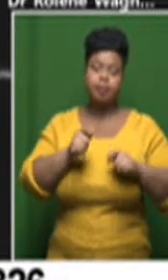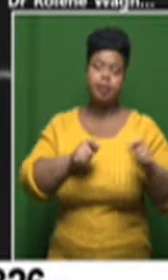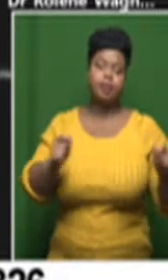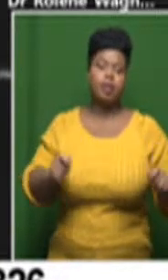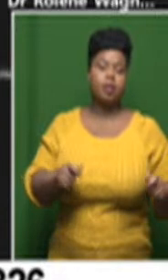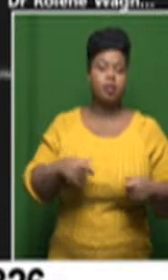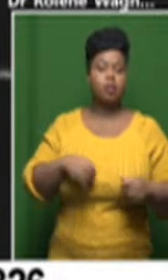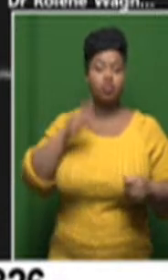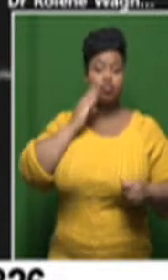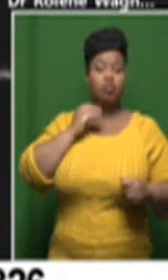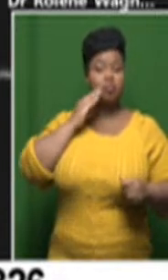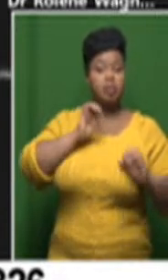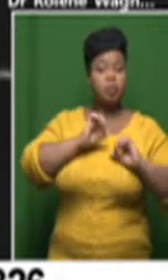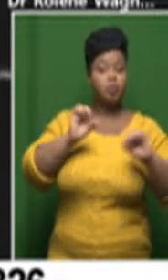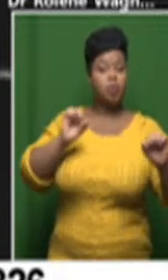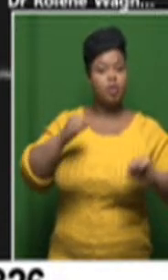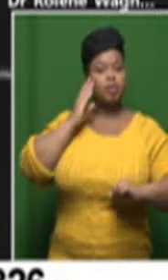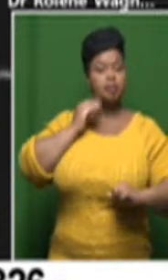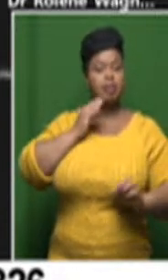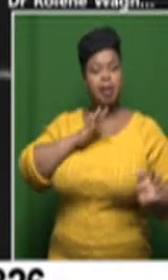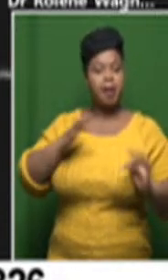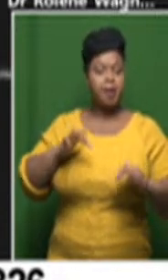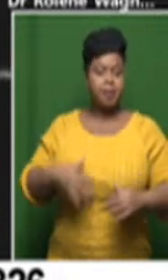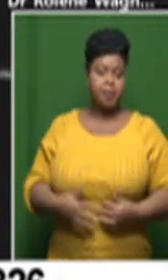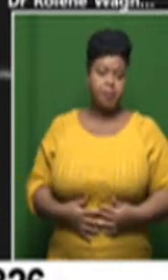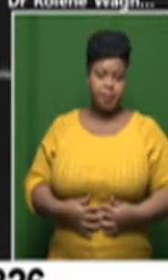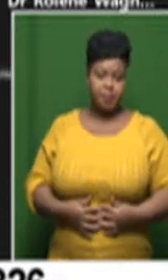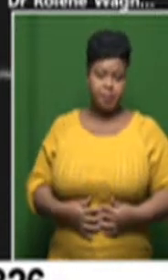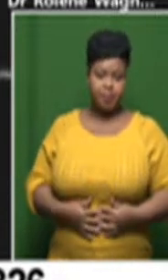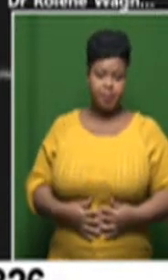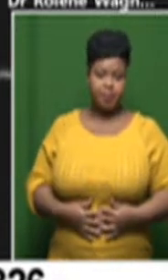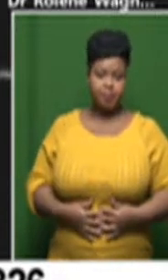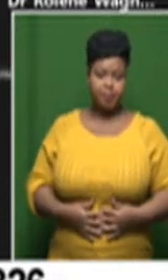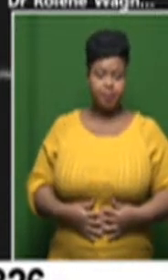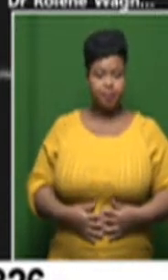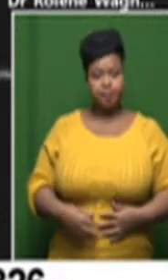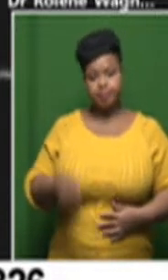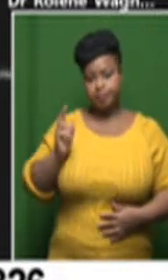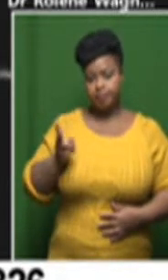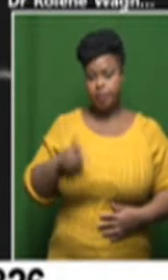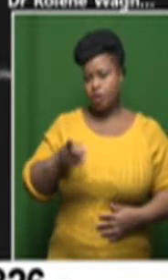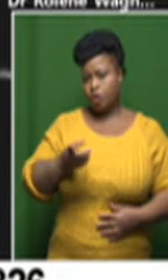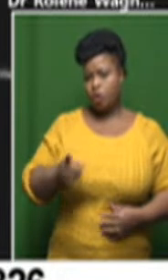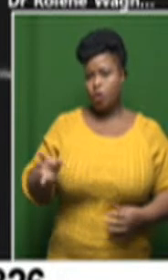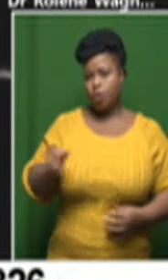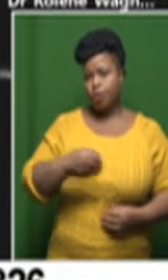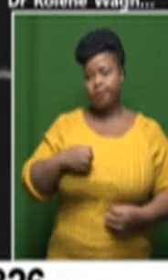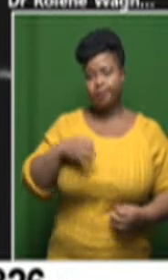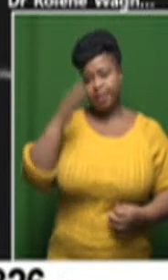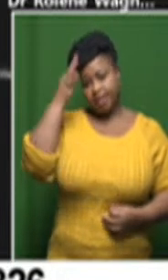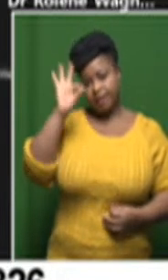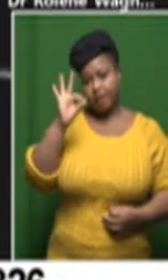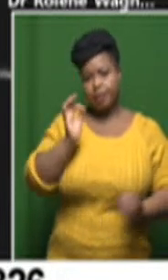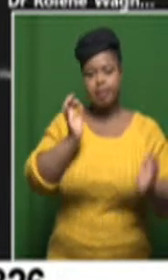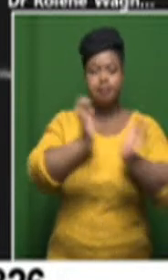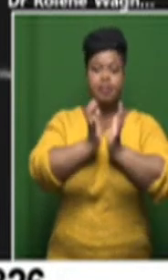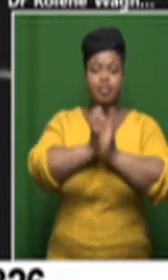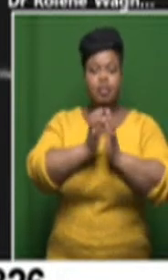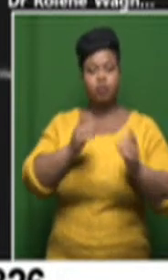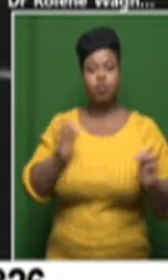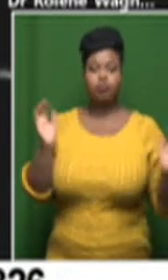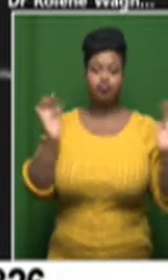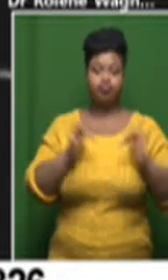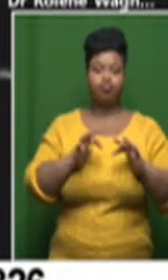share their experience of being vaccinated. We also, all government meetings where government officials are